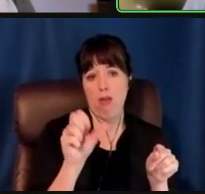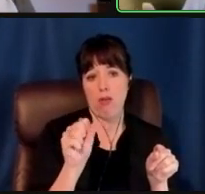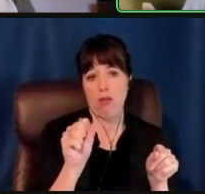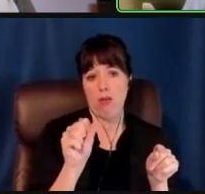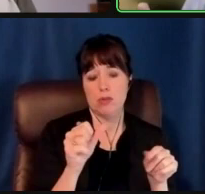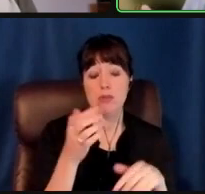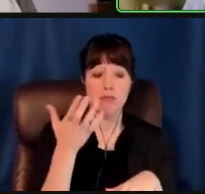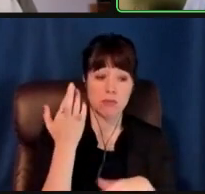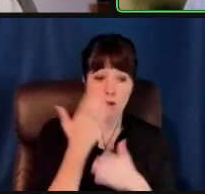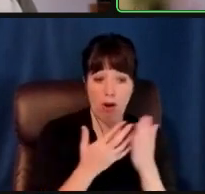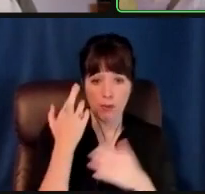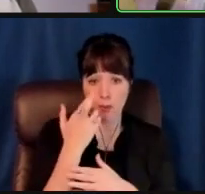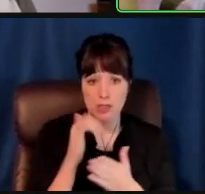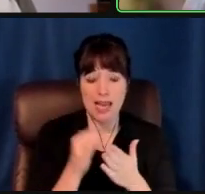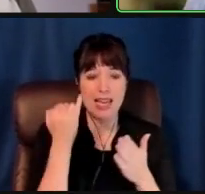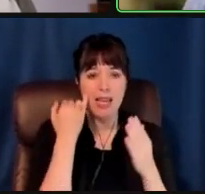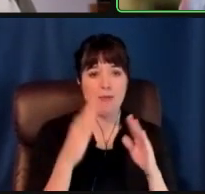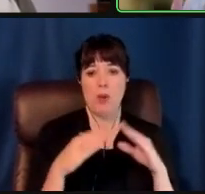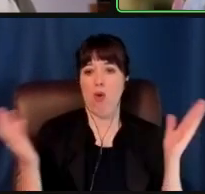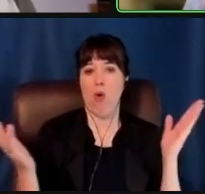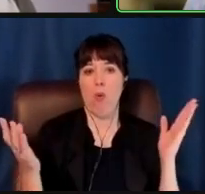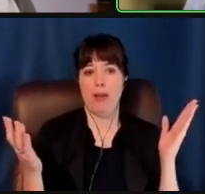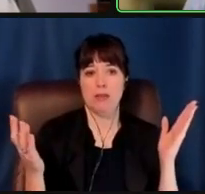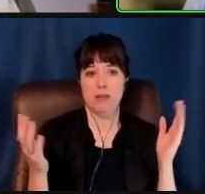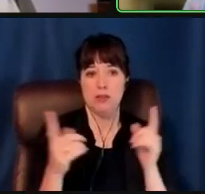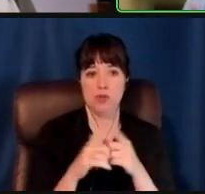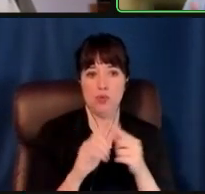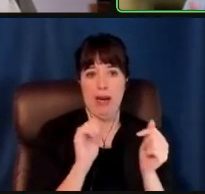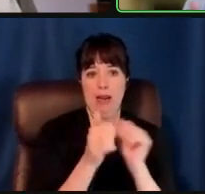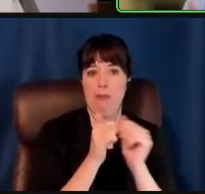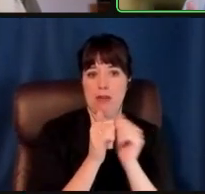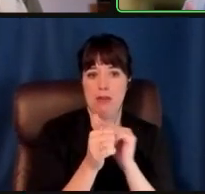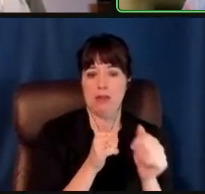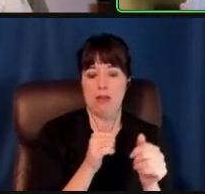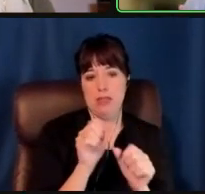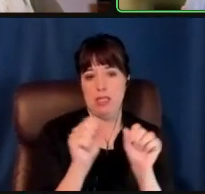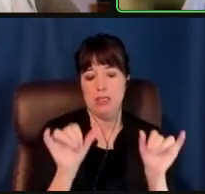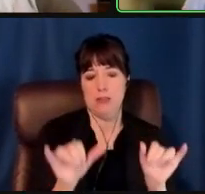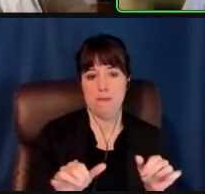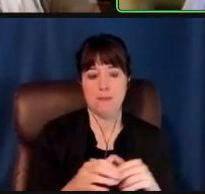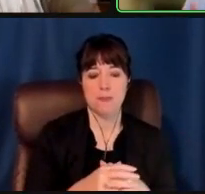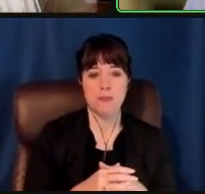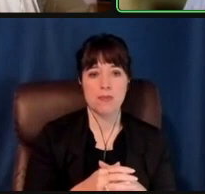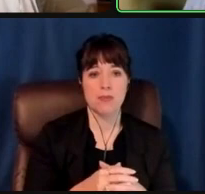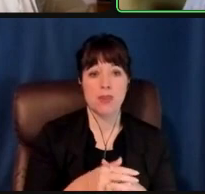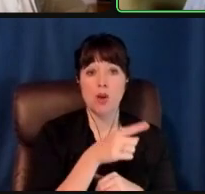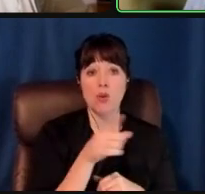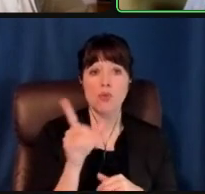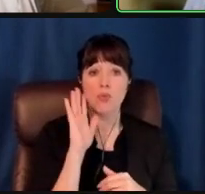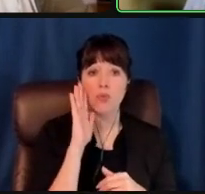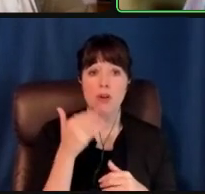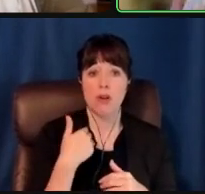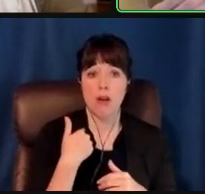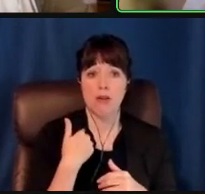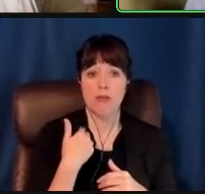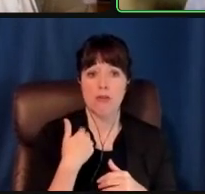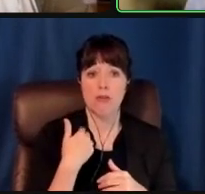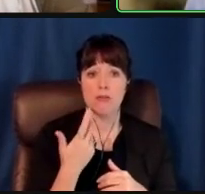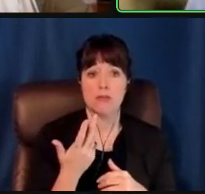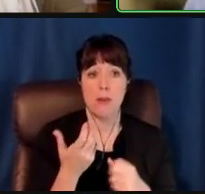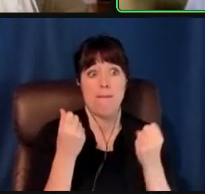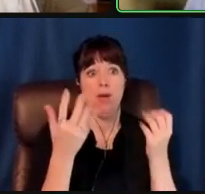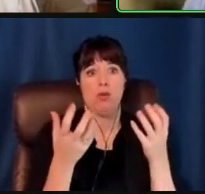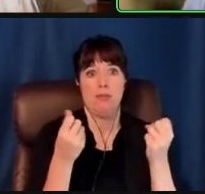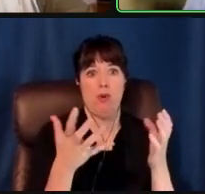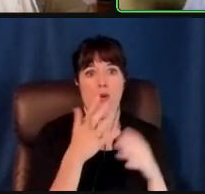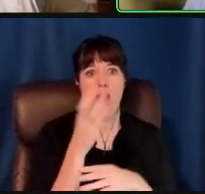have, if we open the market to a competitive, kind of a competitive system, you would end up having multiple